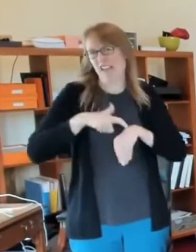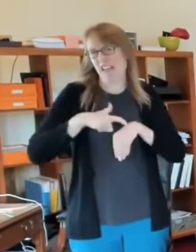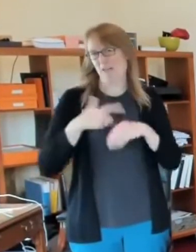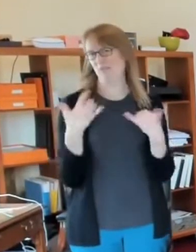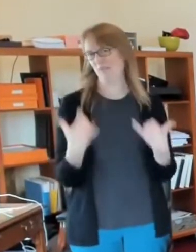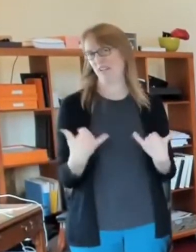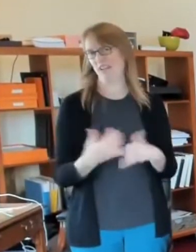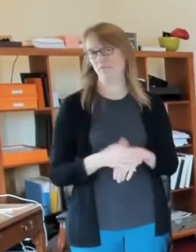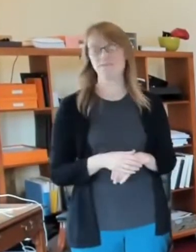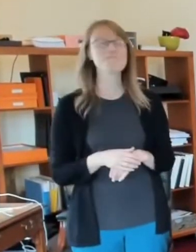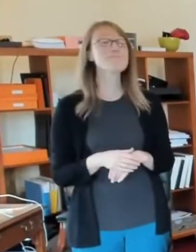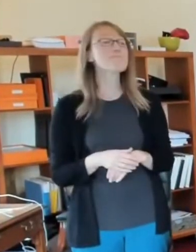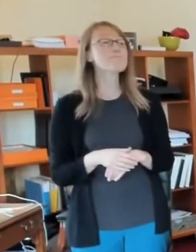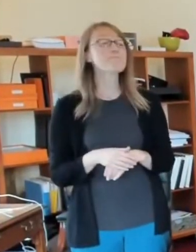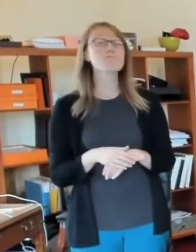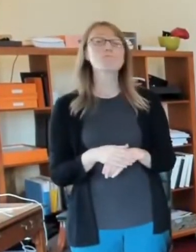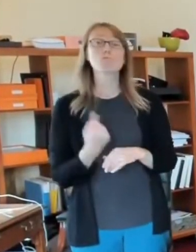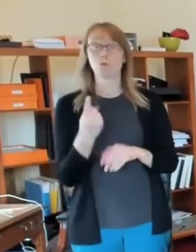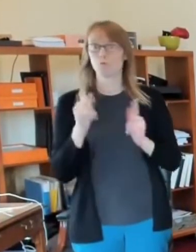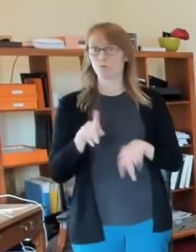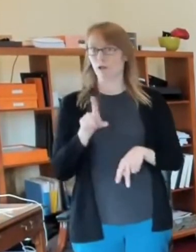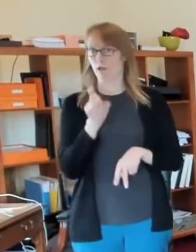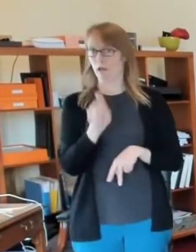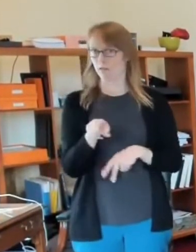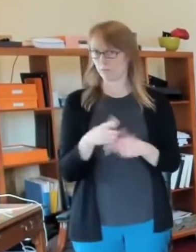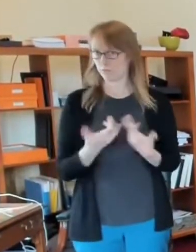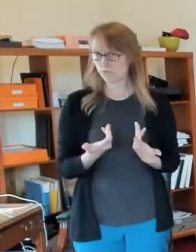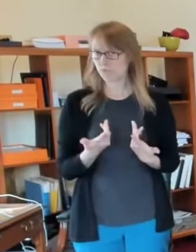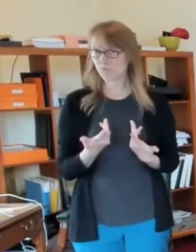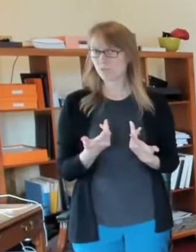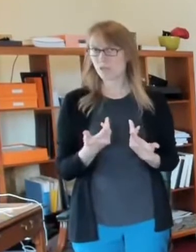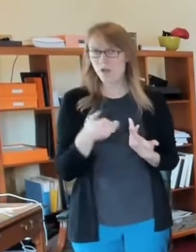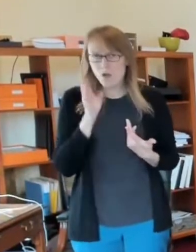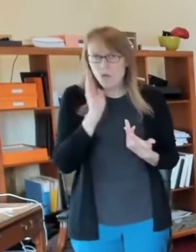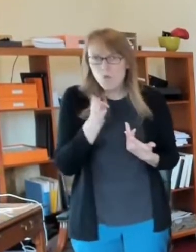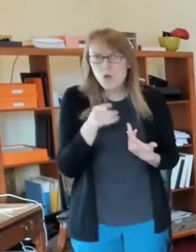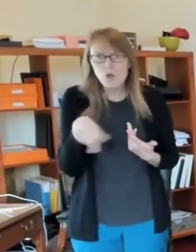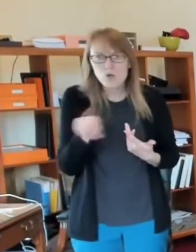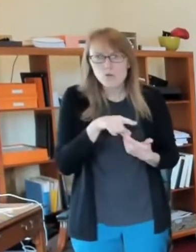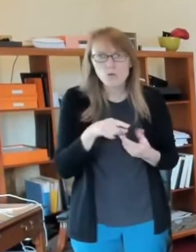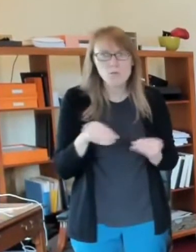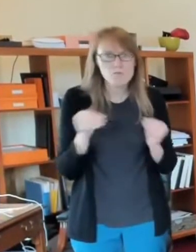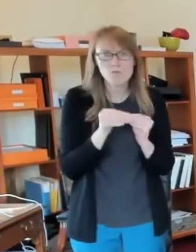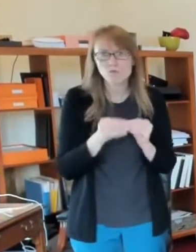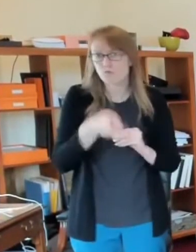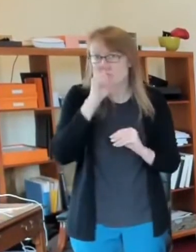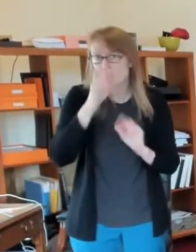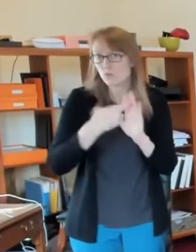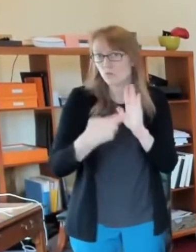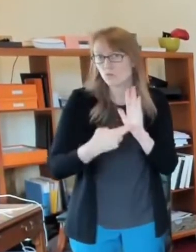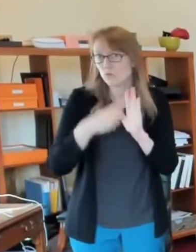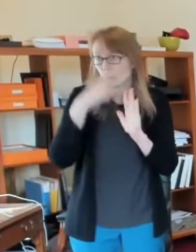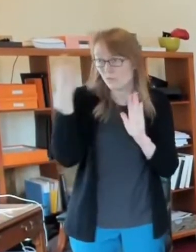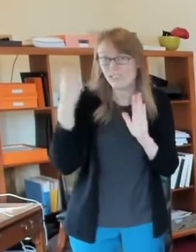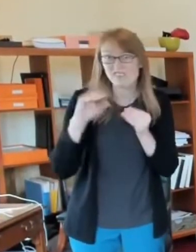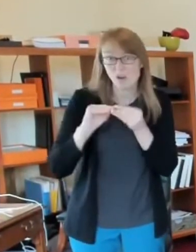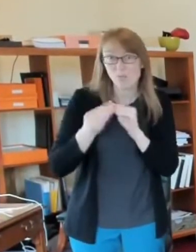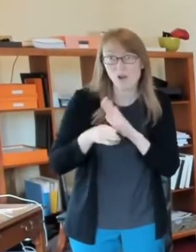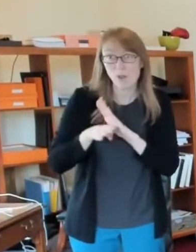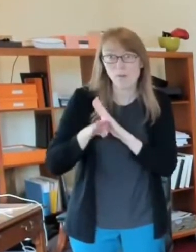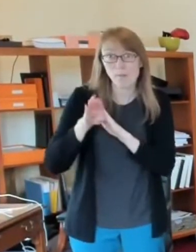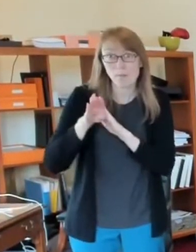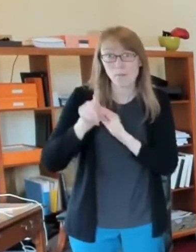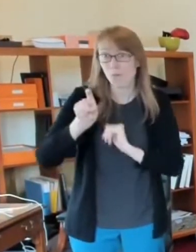further restrictions because of the increase in cases and hospitalizations? Well, we're always considering that.